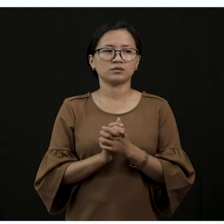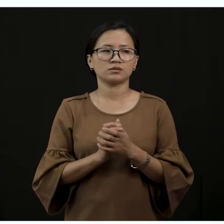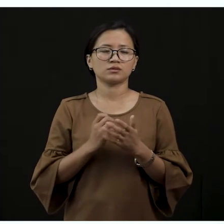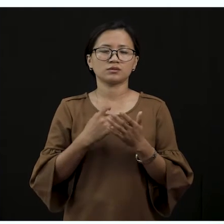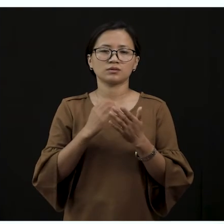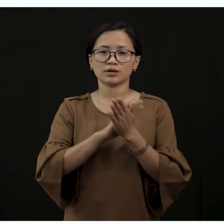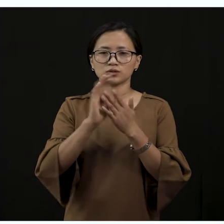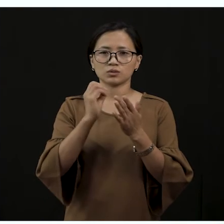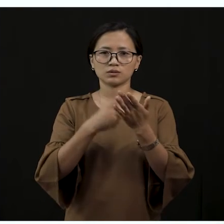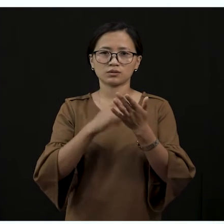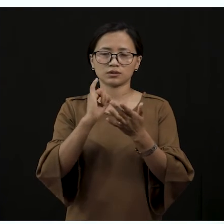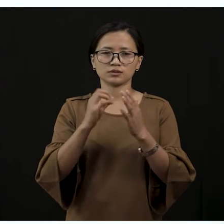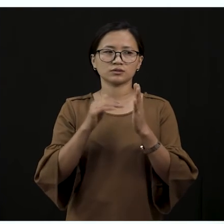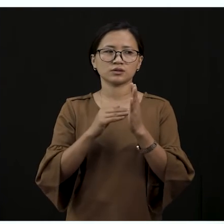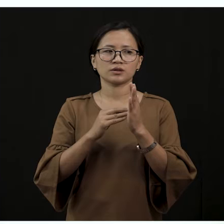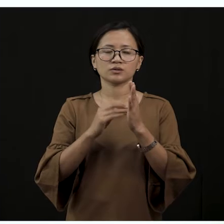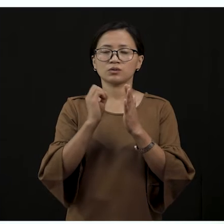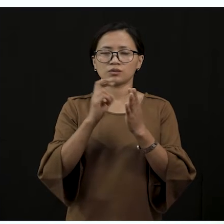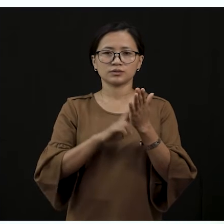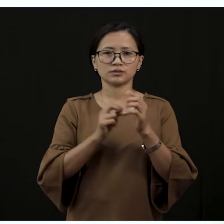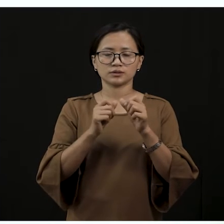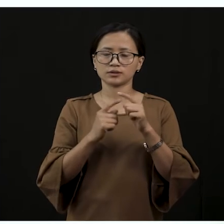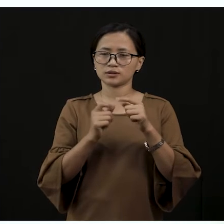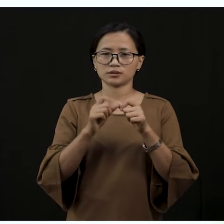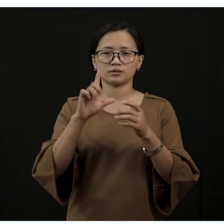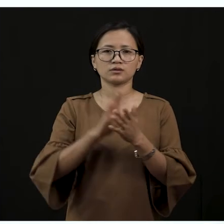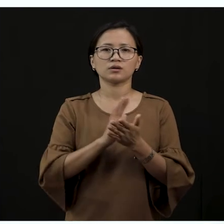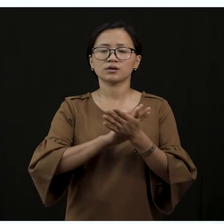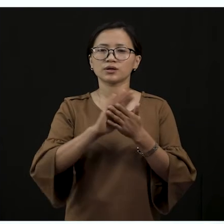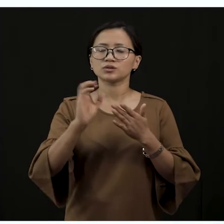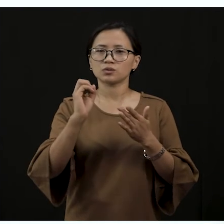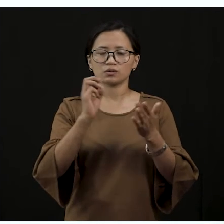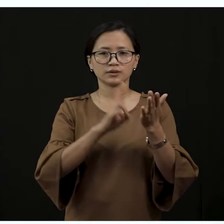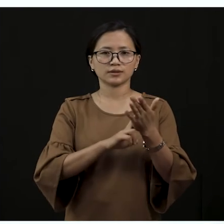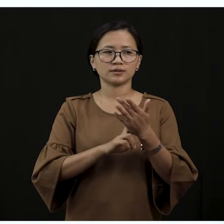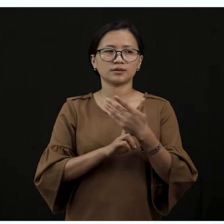line. Horizontal line. What the spelling of horizontal?